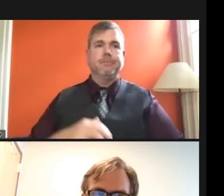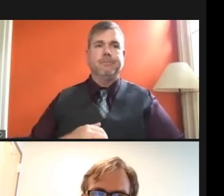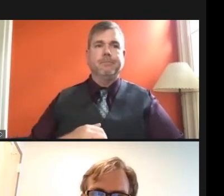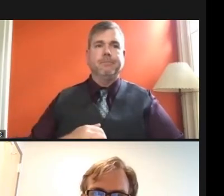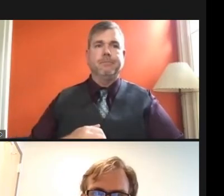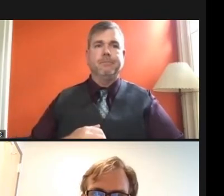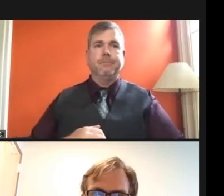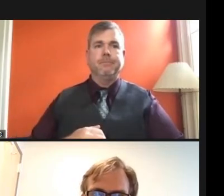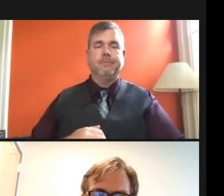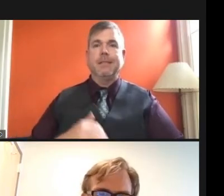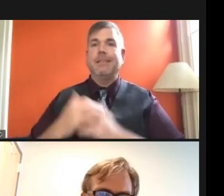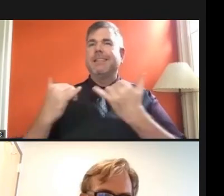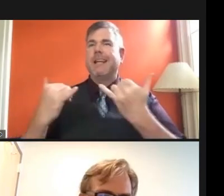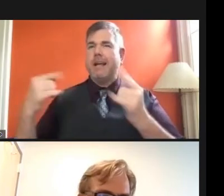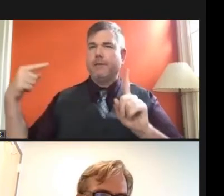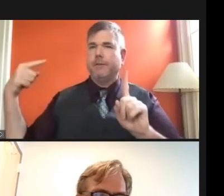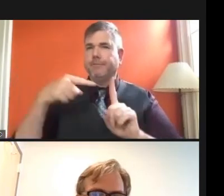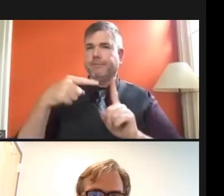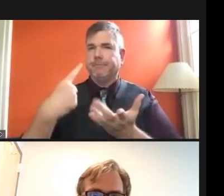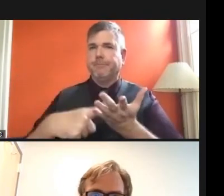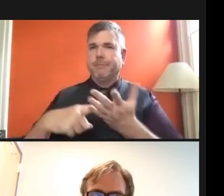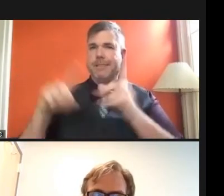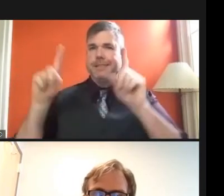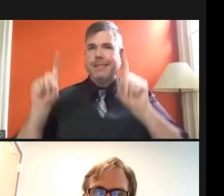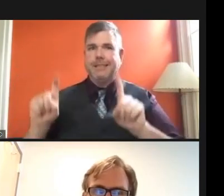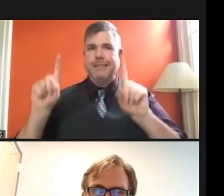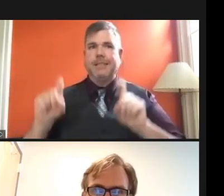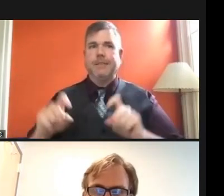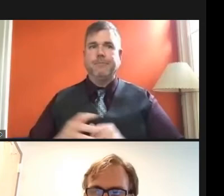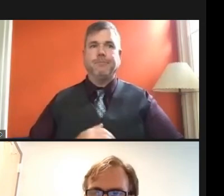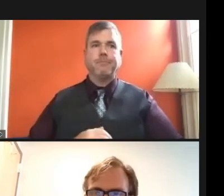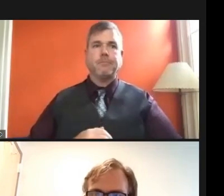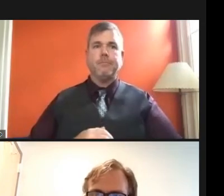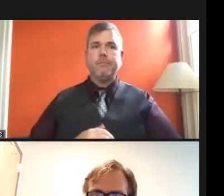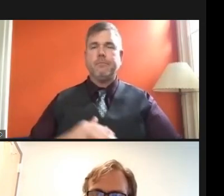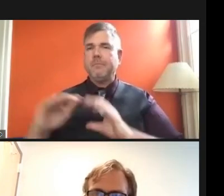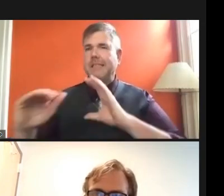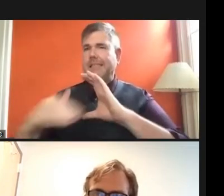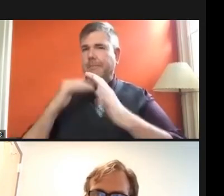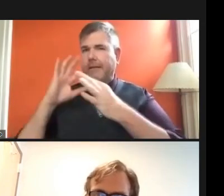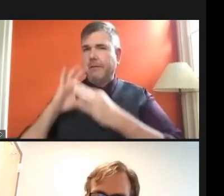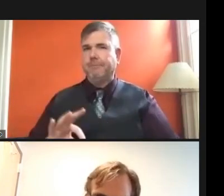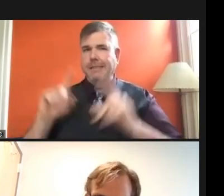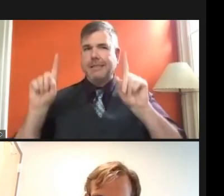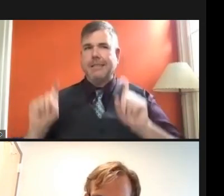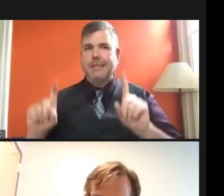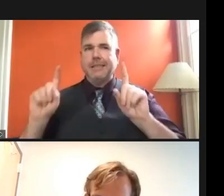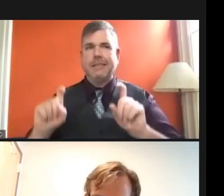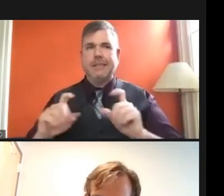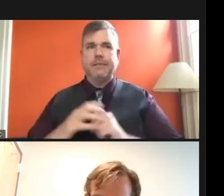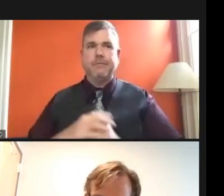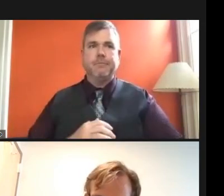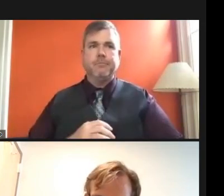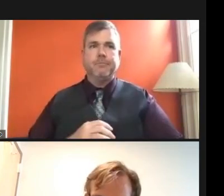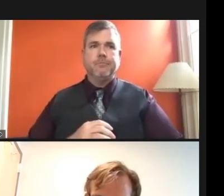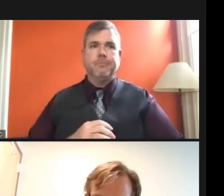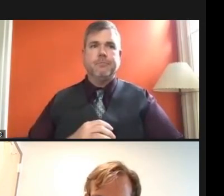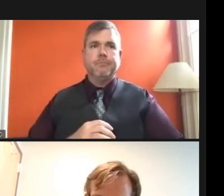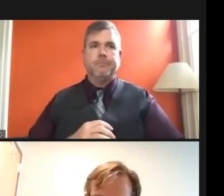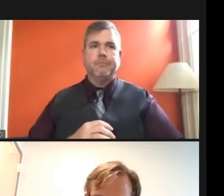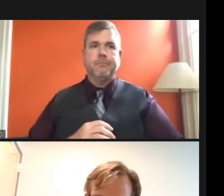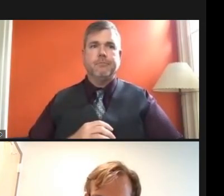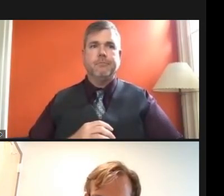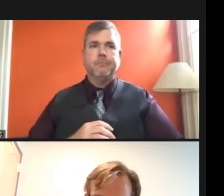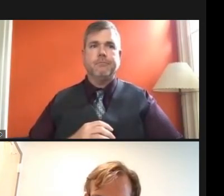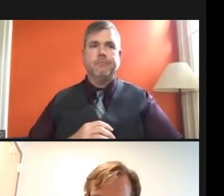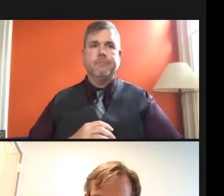testing questions, since we received quite a few of those. And we've heard everything from, dissatisfaction that